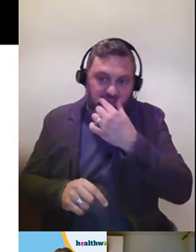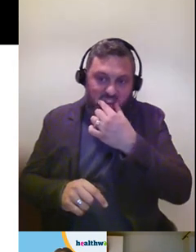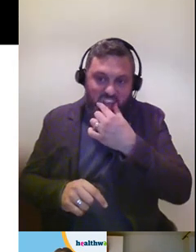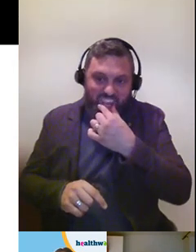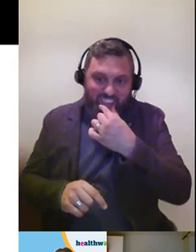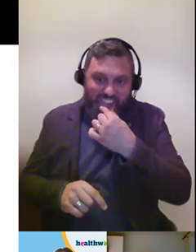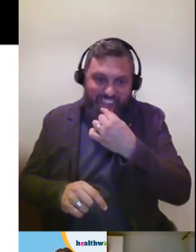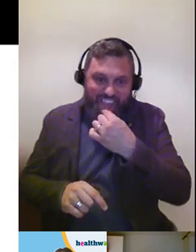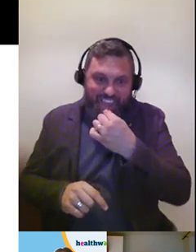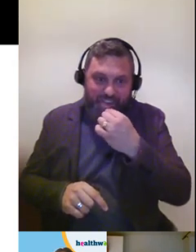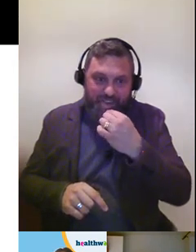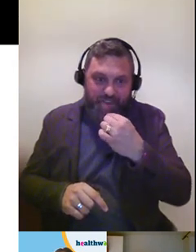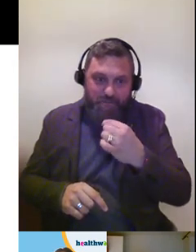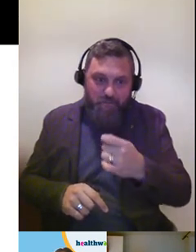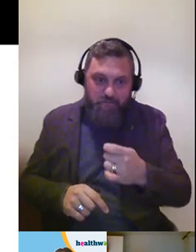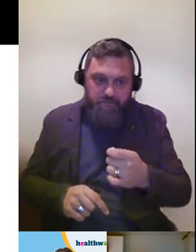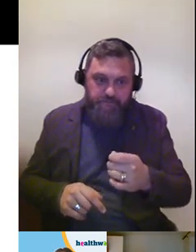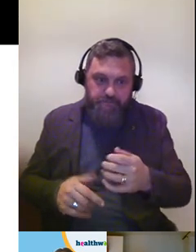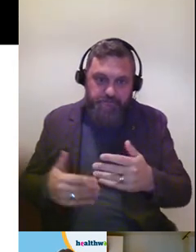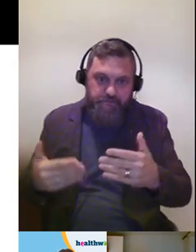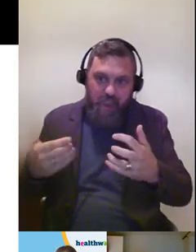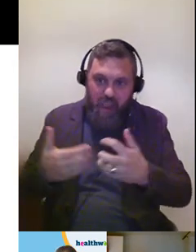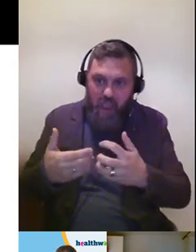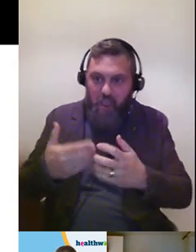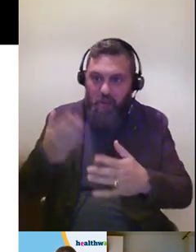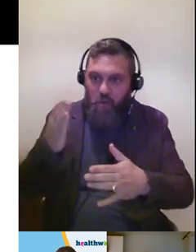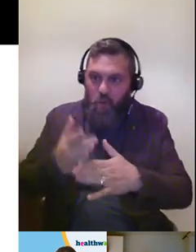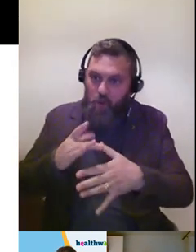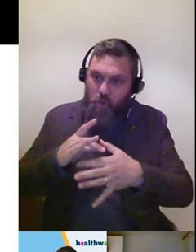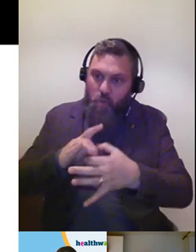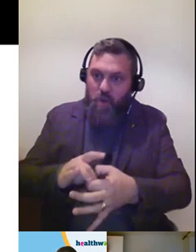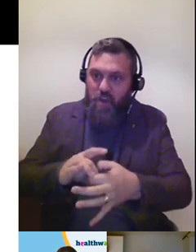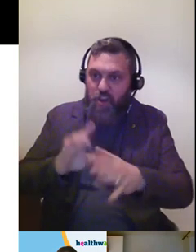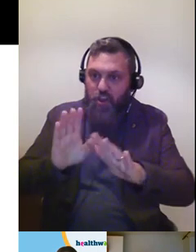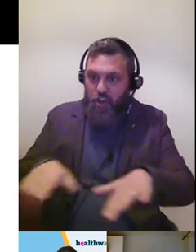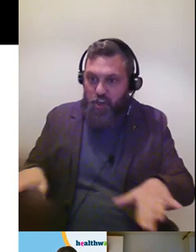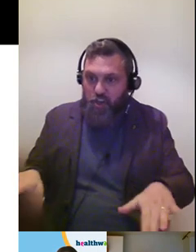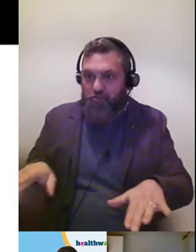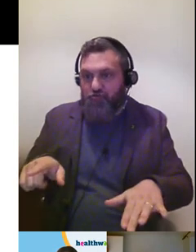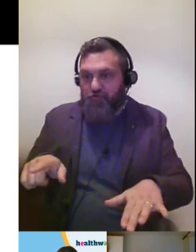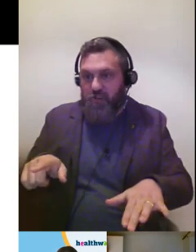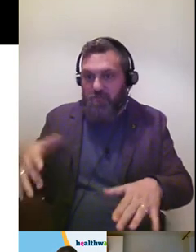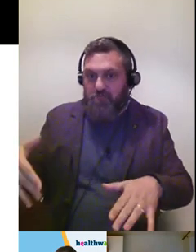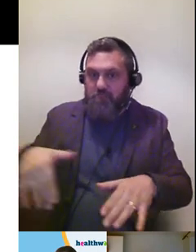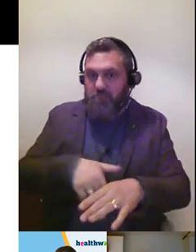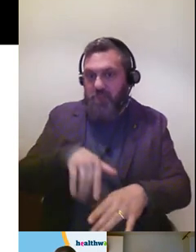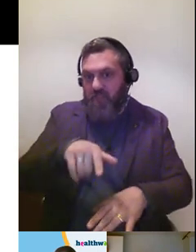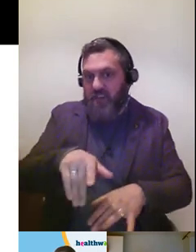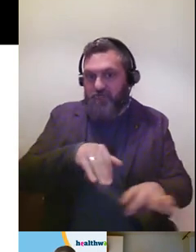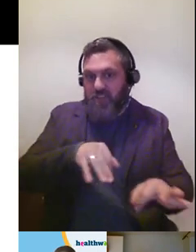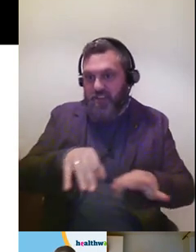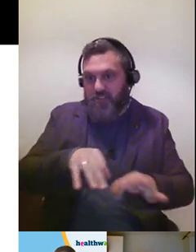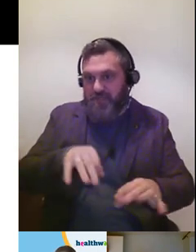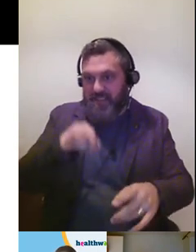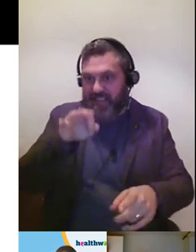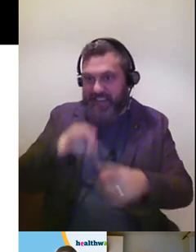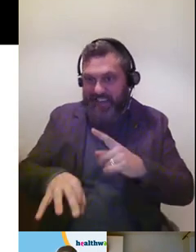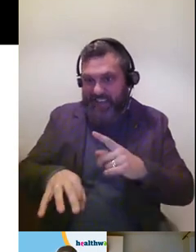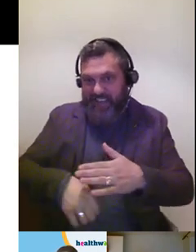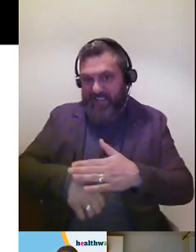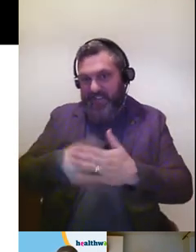In terms of how we work with children in the development of this strategy, and particularly